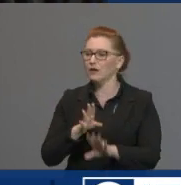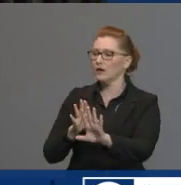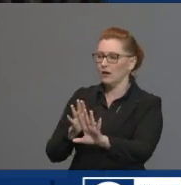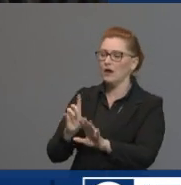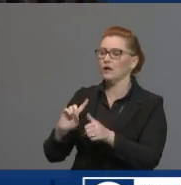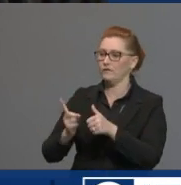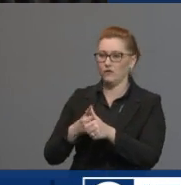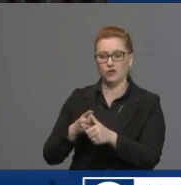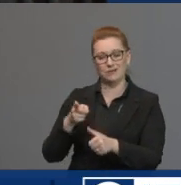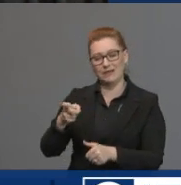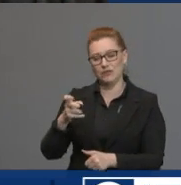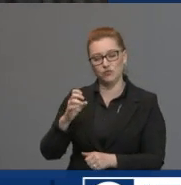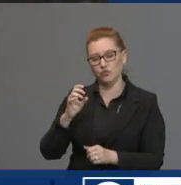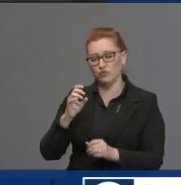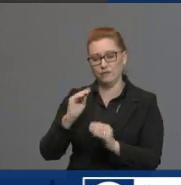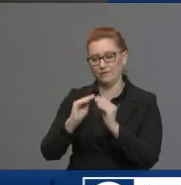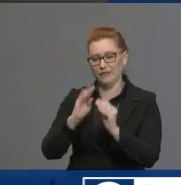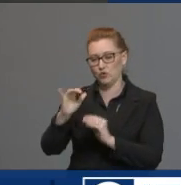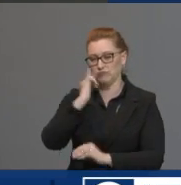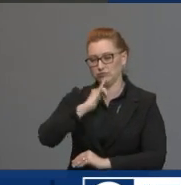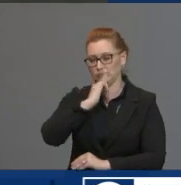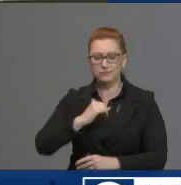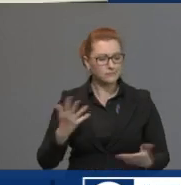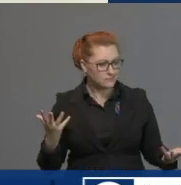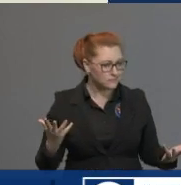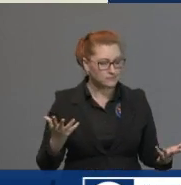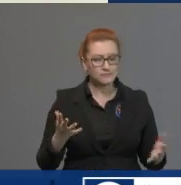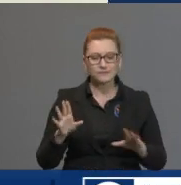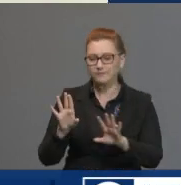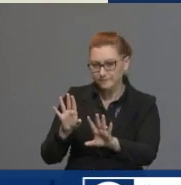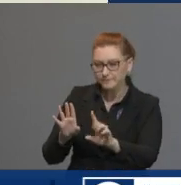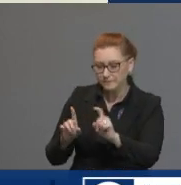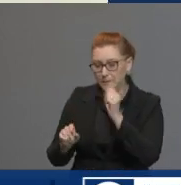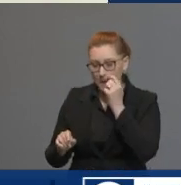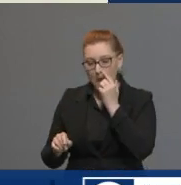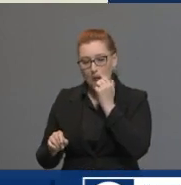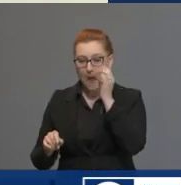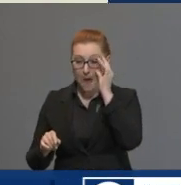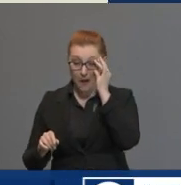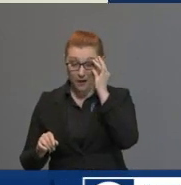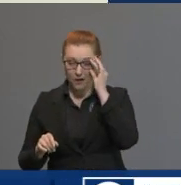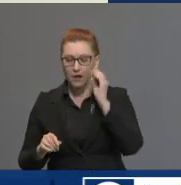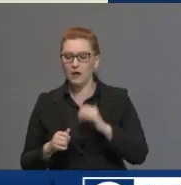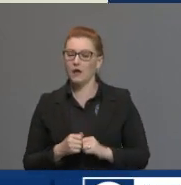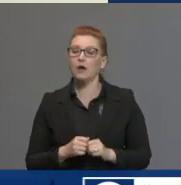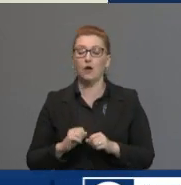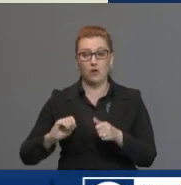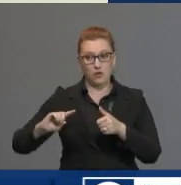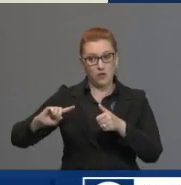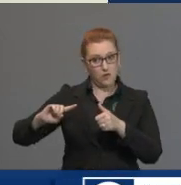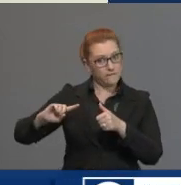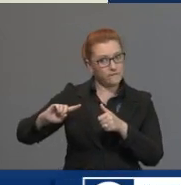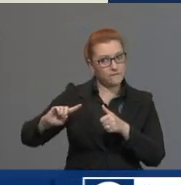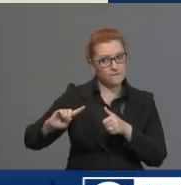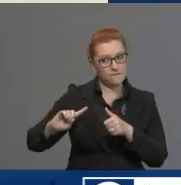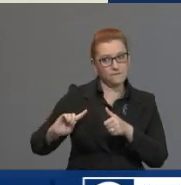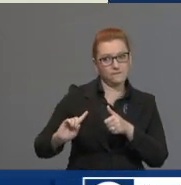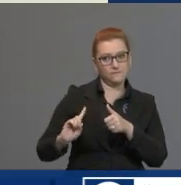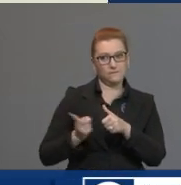got to correct some of the misstatements that you said into the microphones. Our